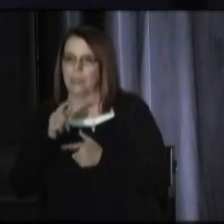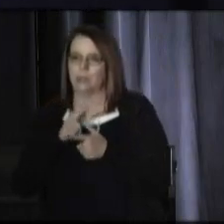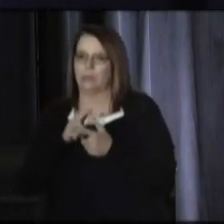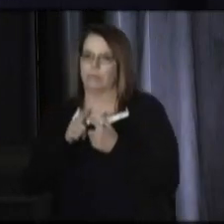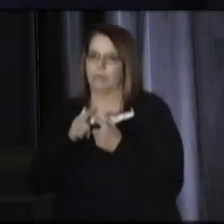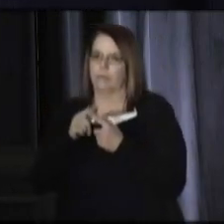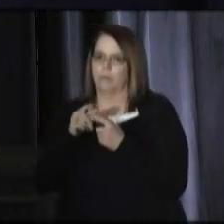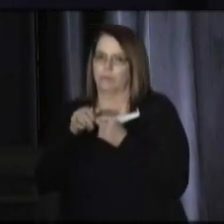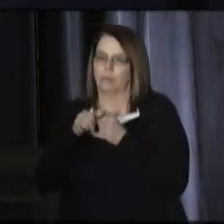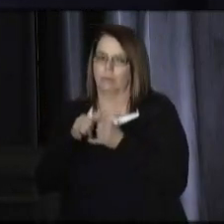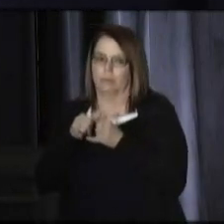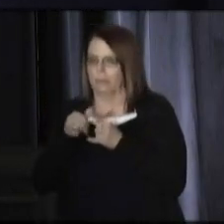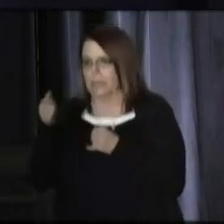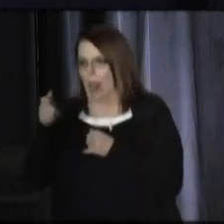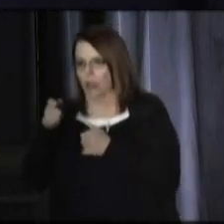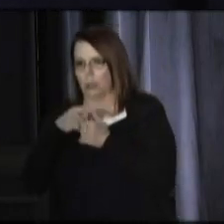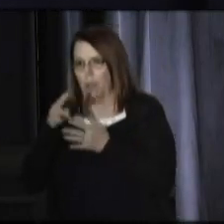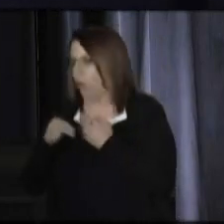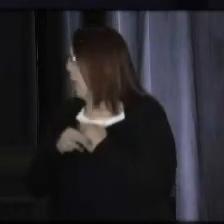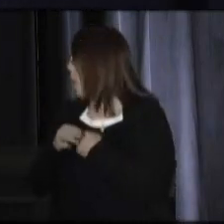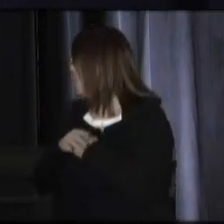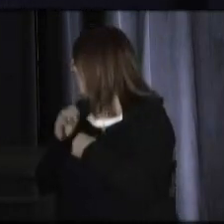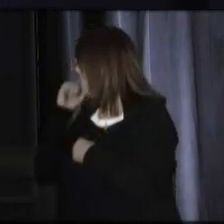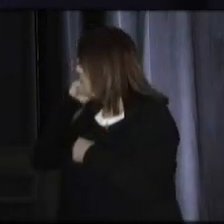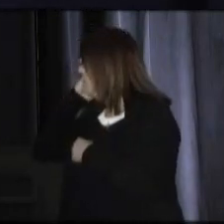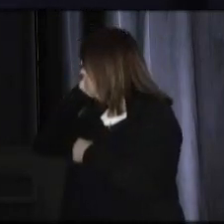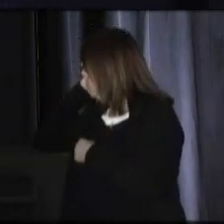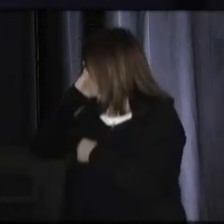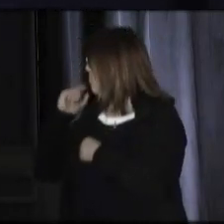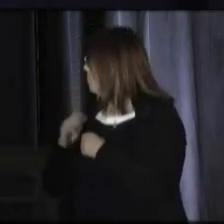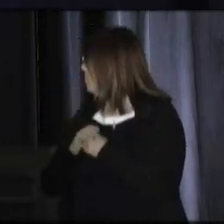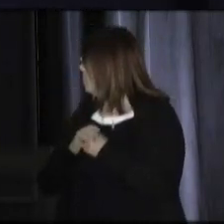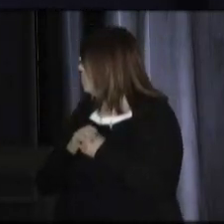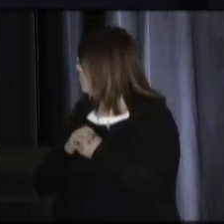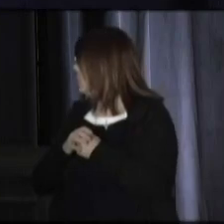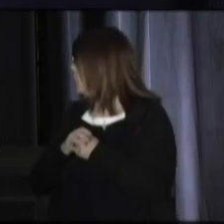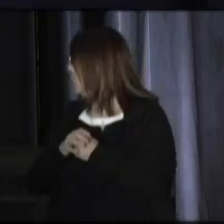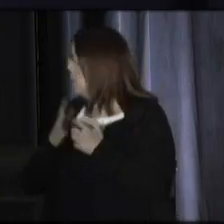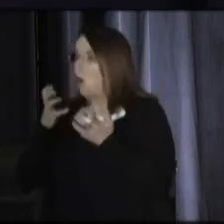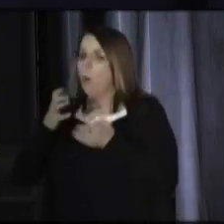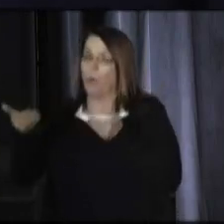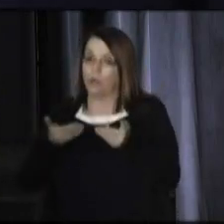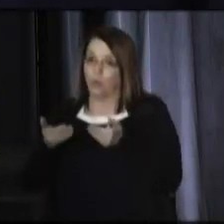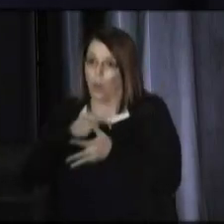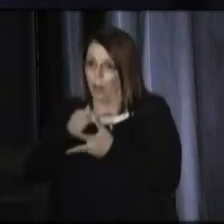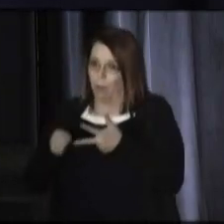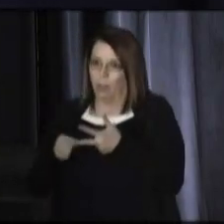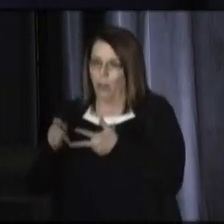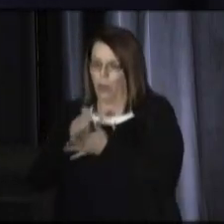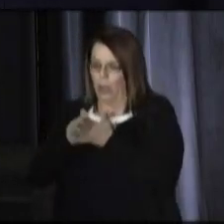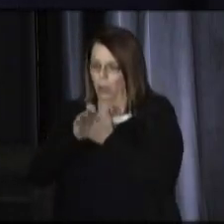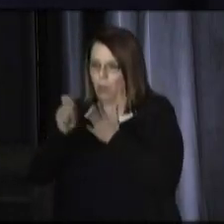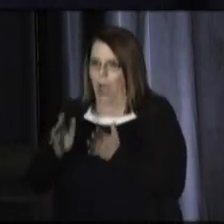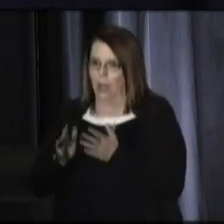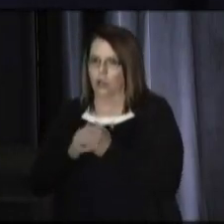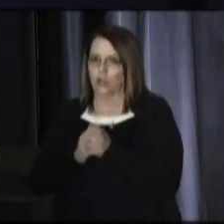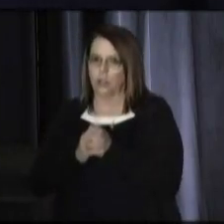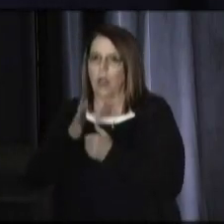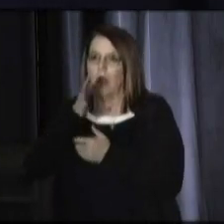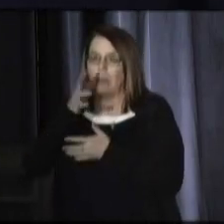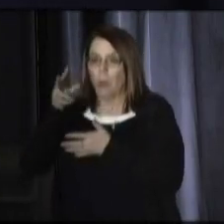collections, including The Last Thing, New and Selected Poems. He's received fellowships from the John Simon Guggenheim